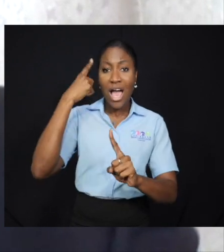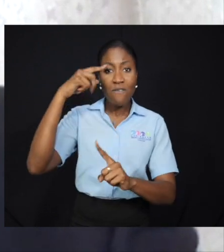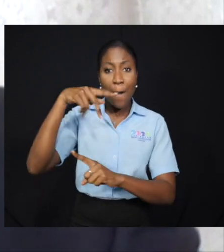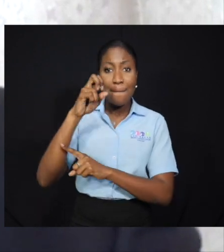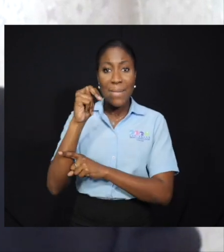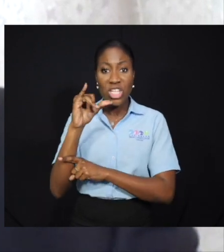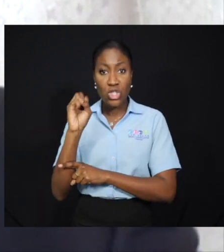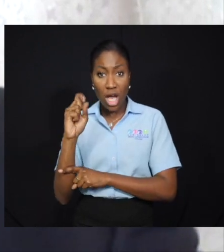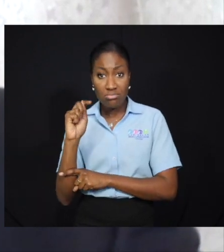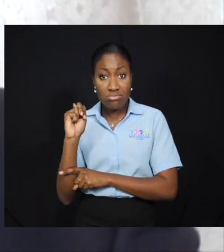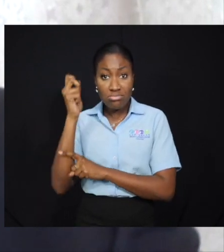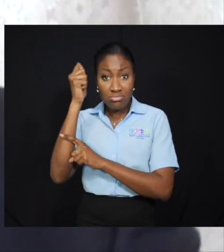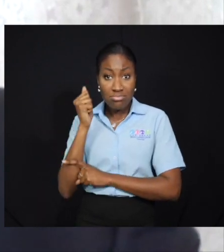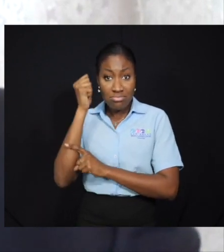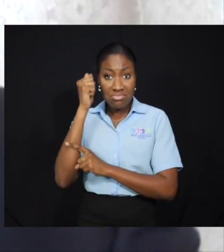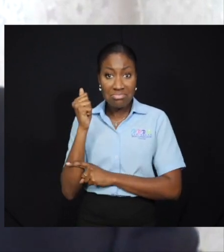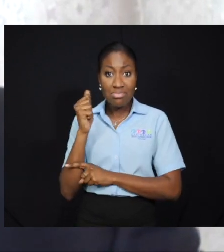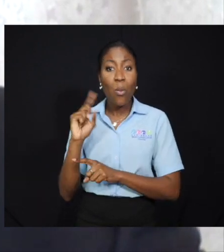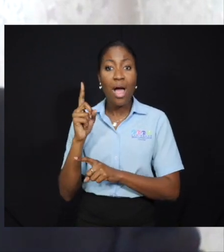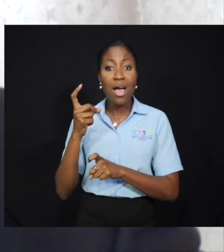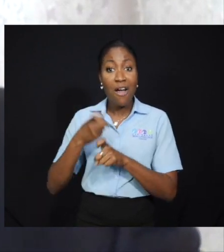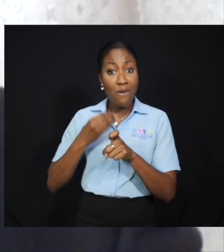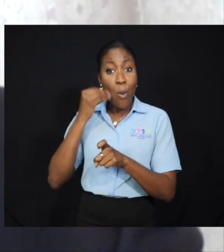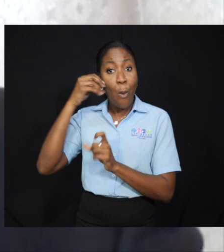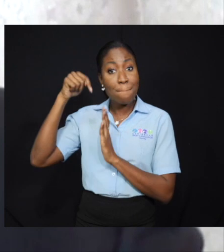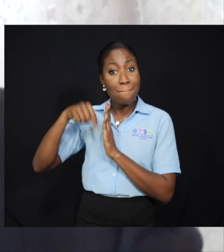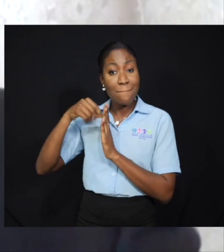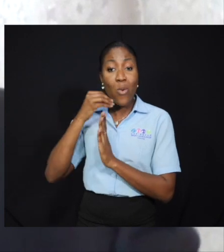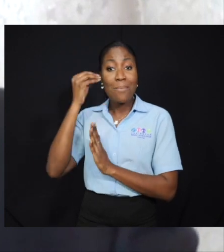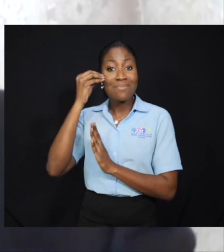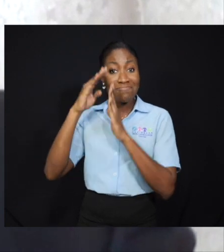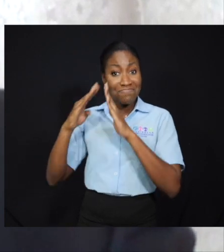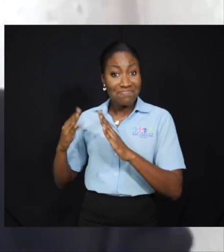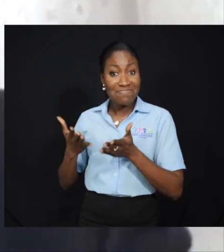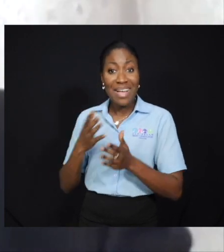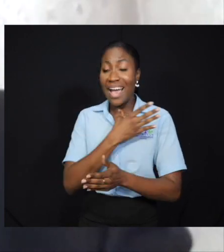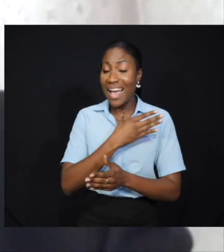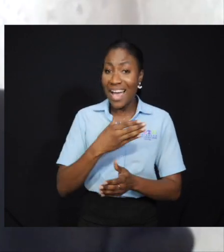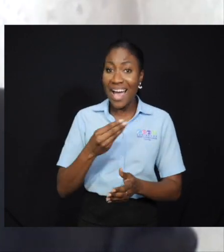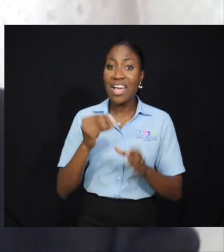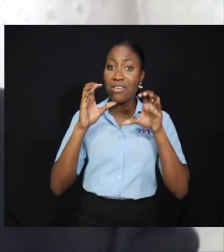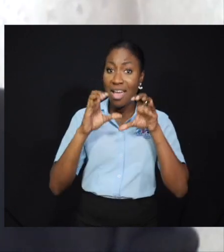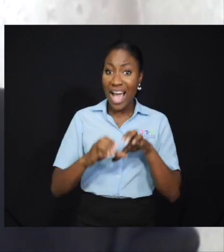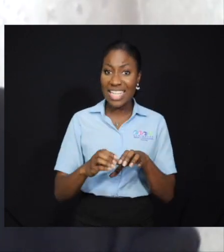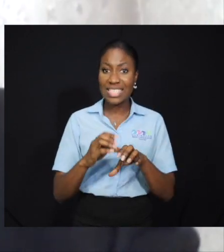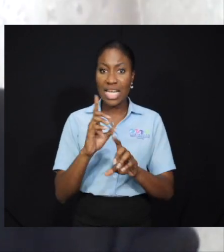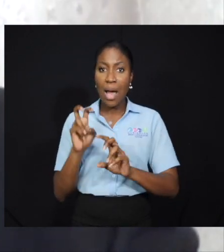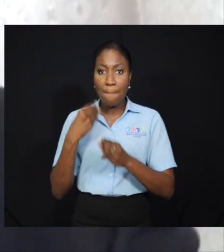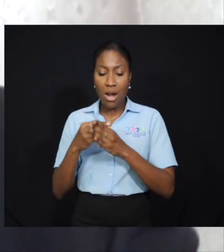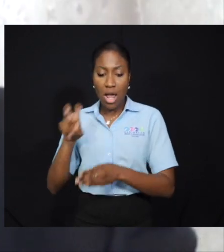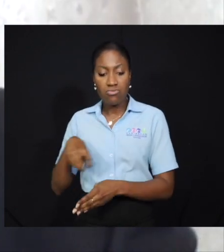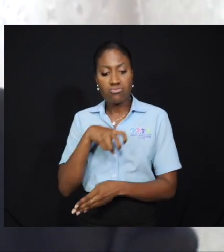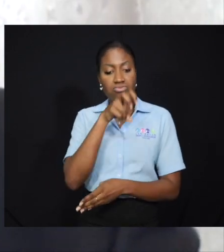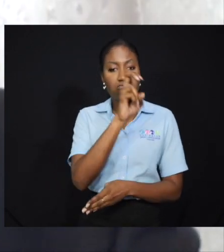have applied for their pension and can apply for their pension without leaving the comfort of their homes. And then furthermore, they